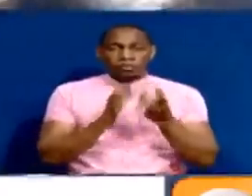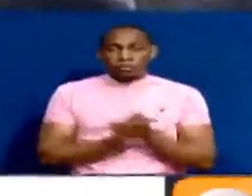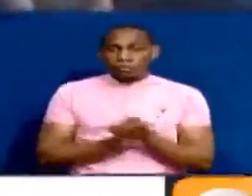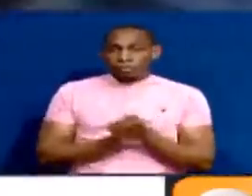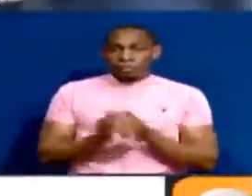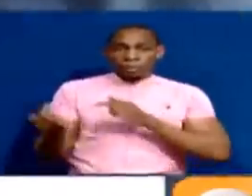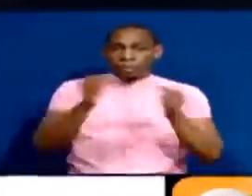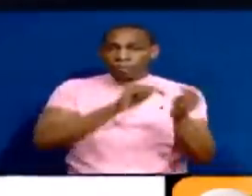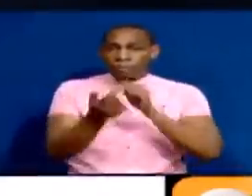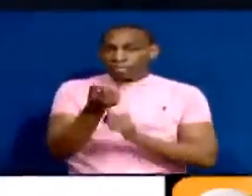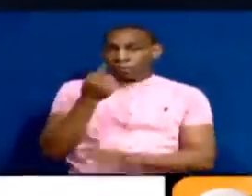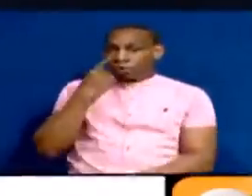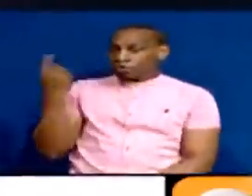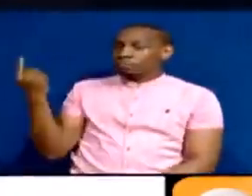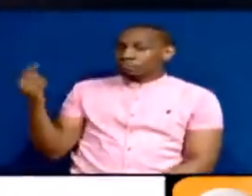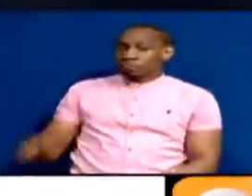A brief argument ensued,